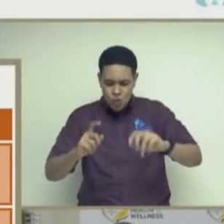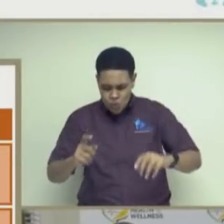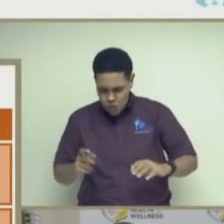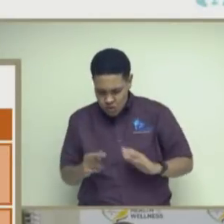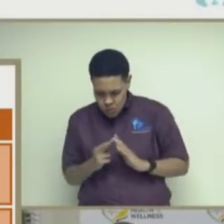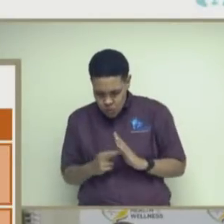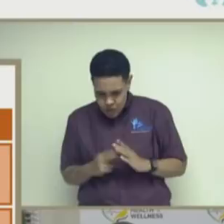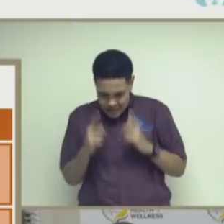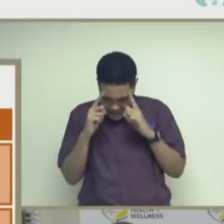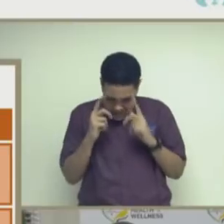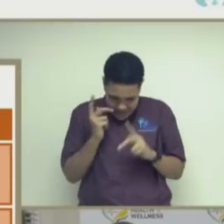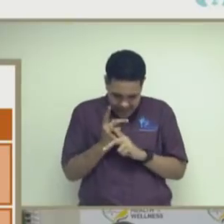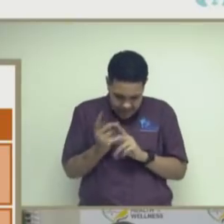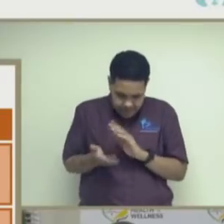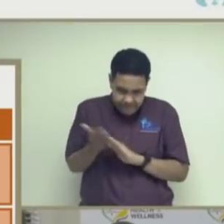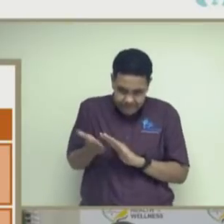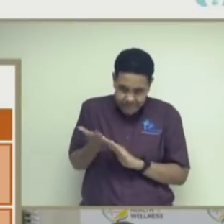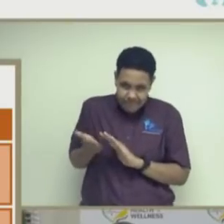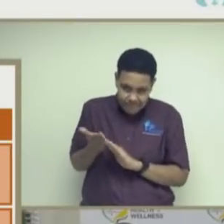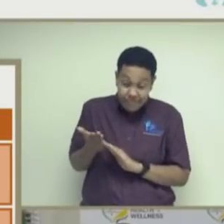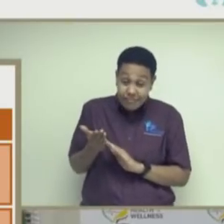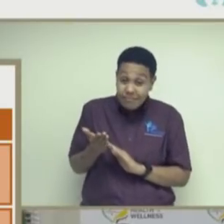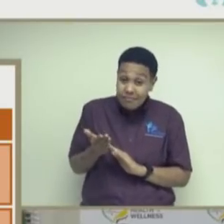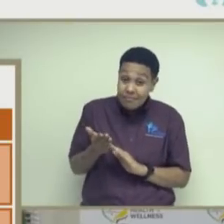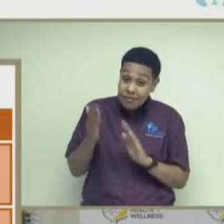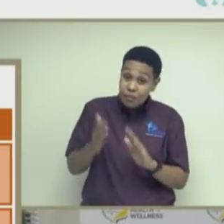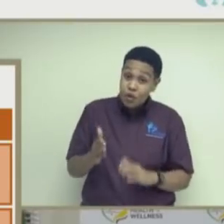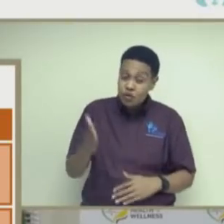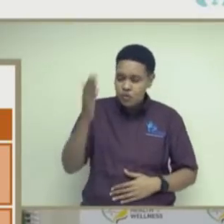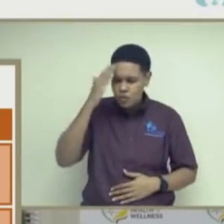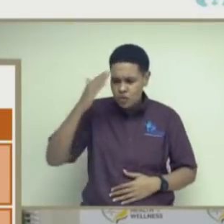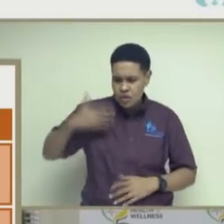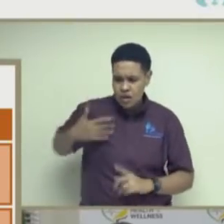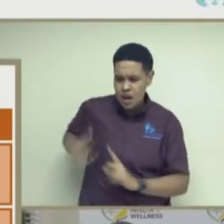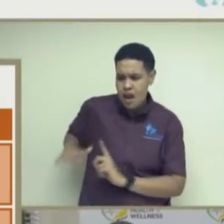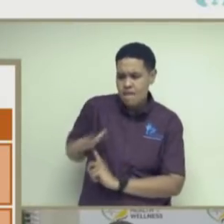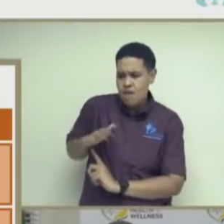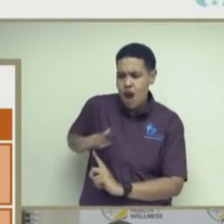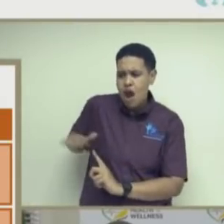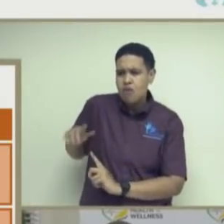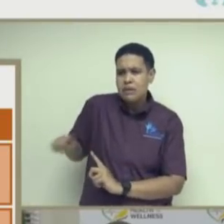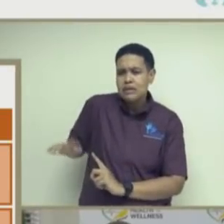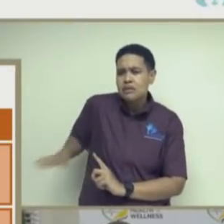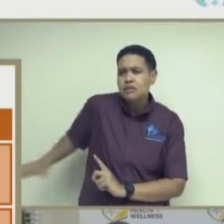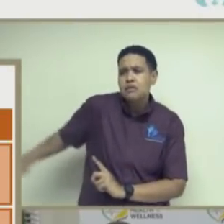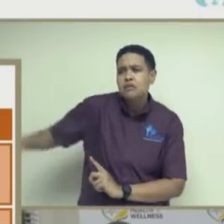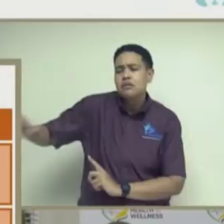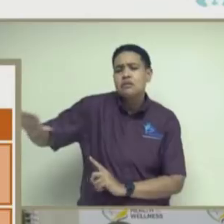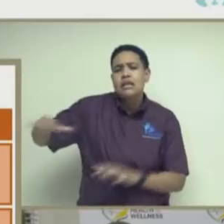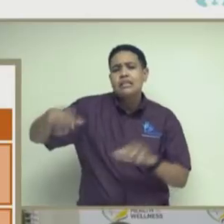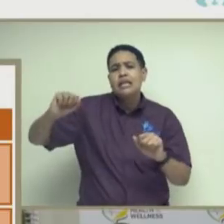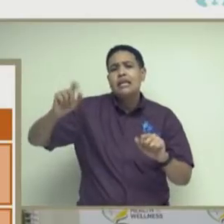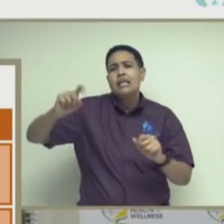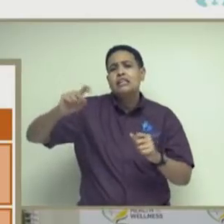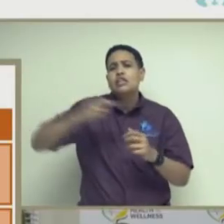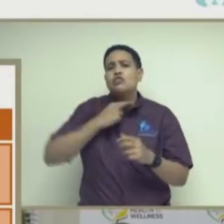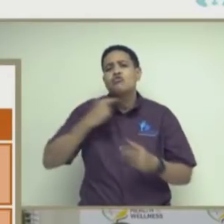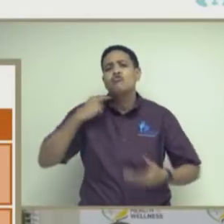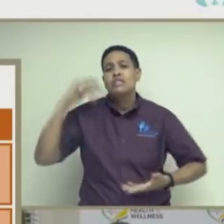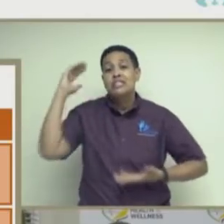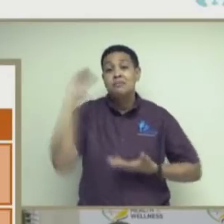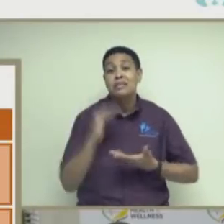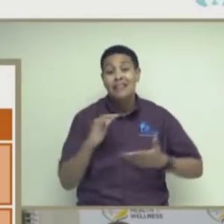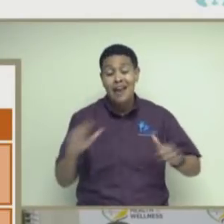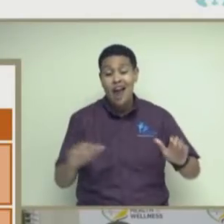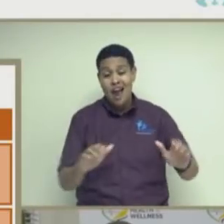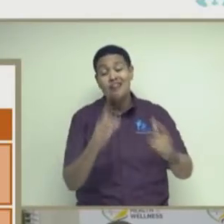and that persons are aware of their environment and take the necessary risk mitigation actions.